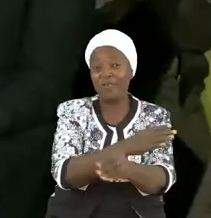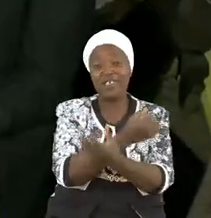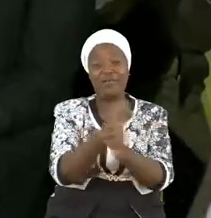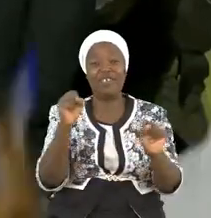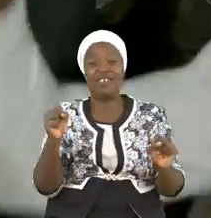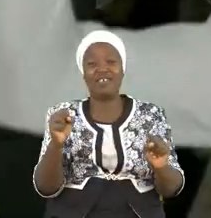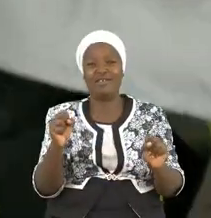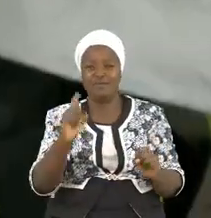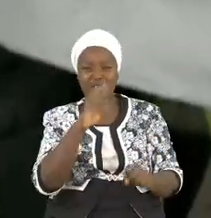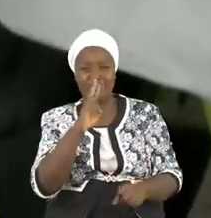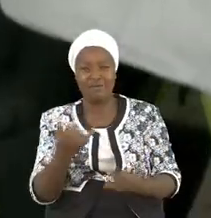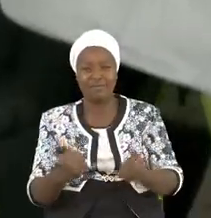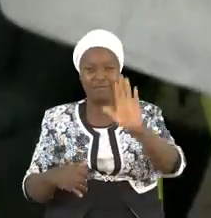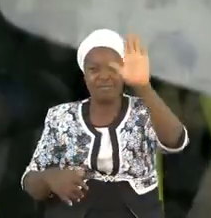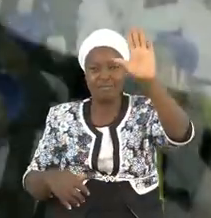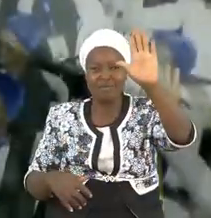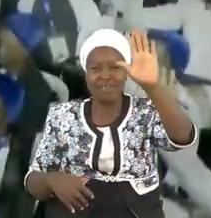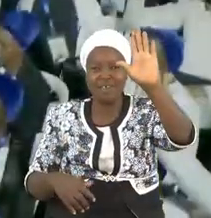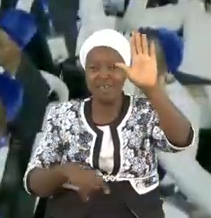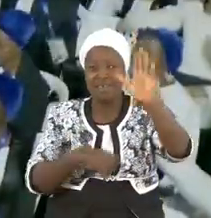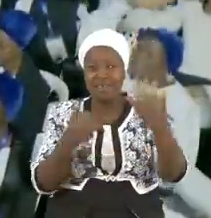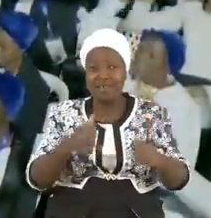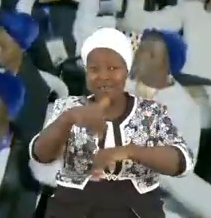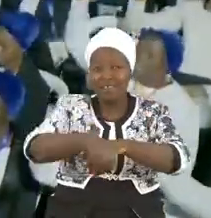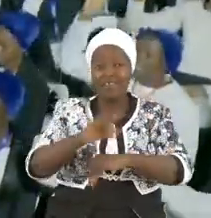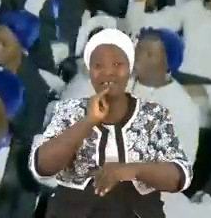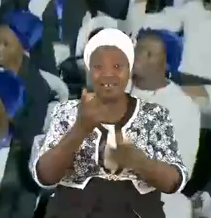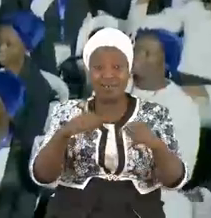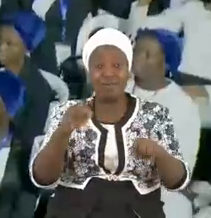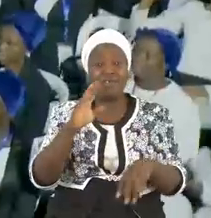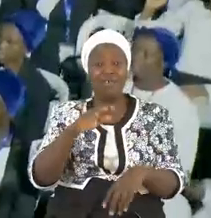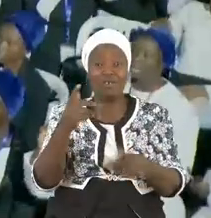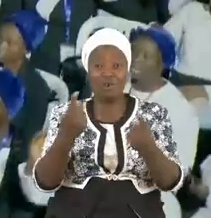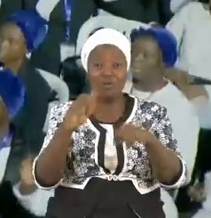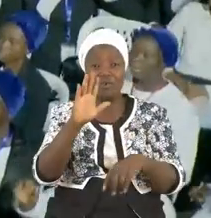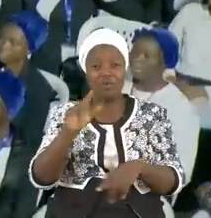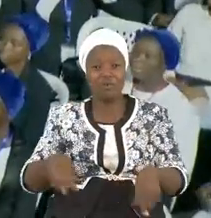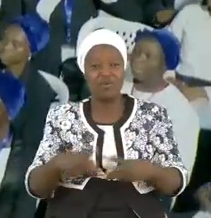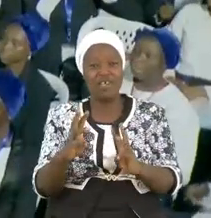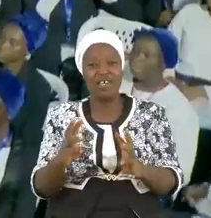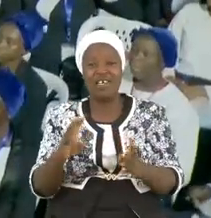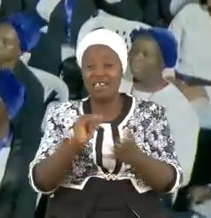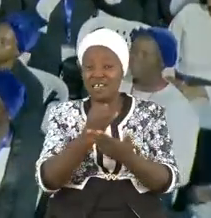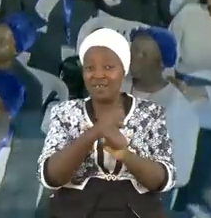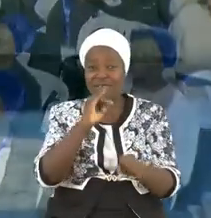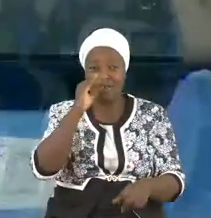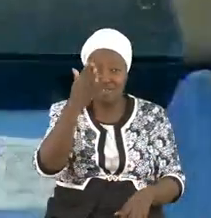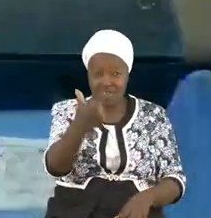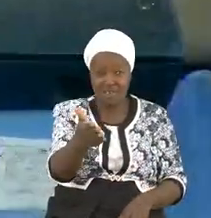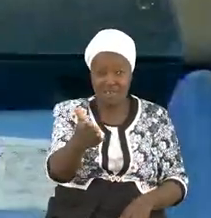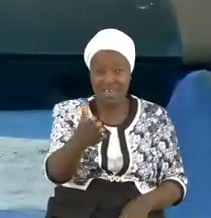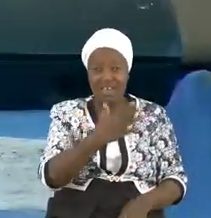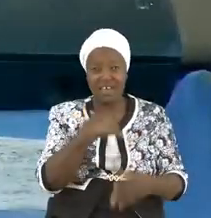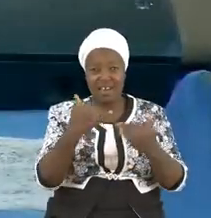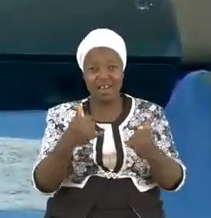you? Tonight is coming your way. That redemption is there. And now we're going to talk